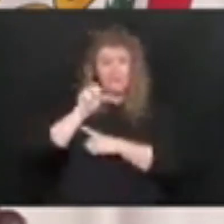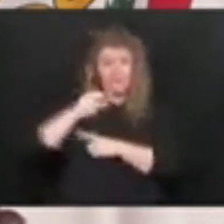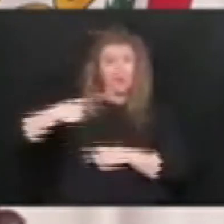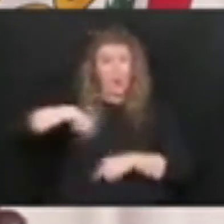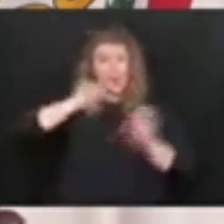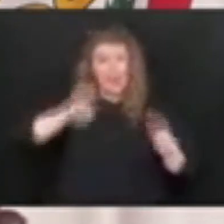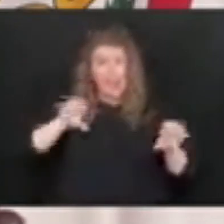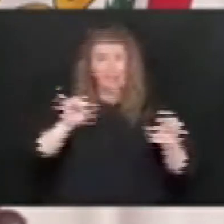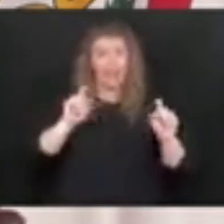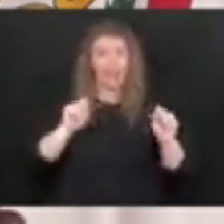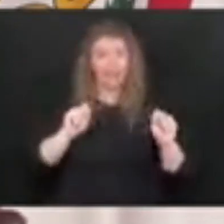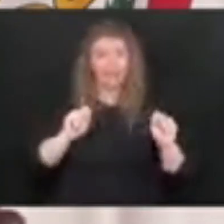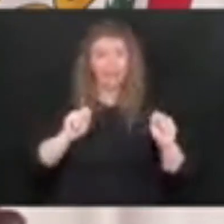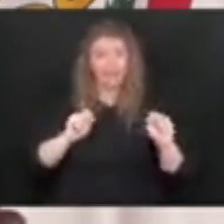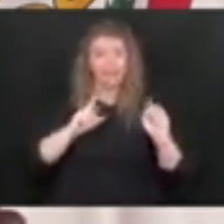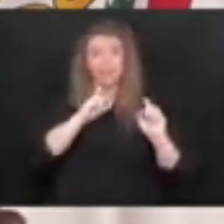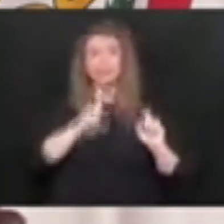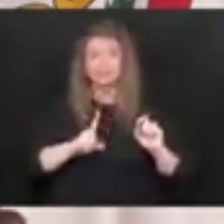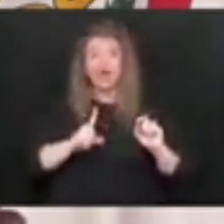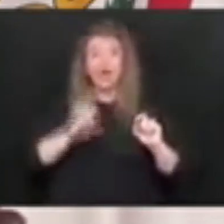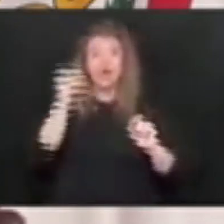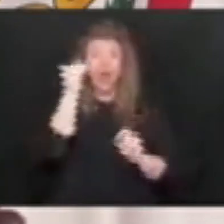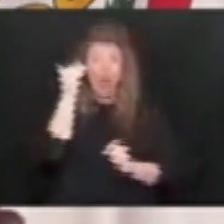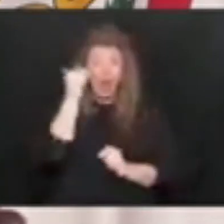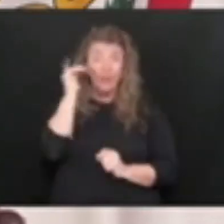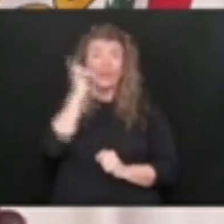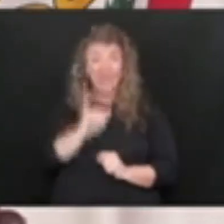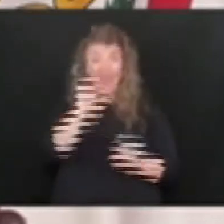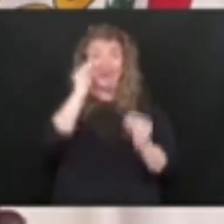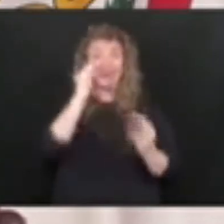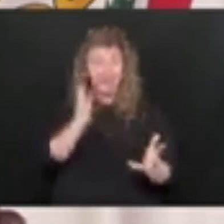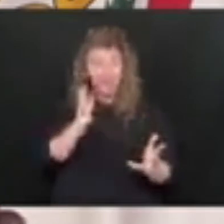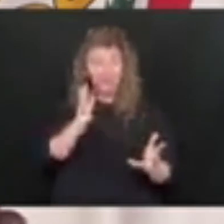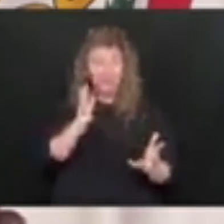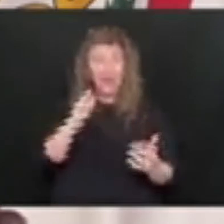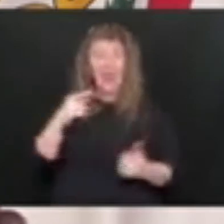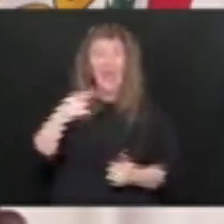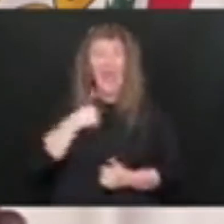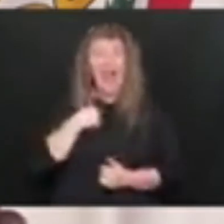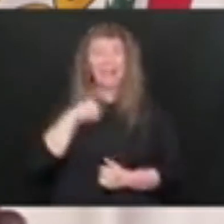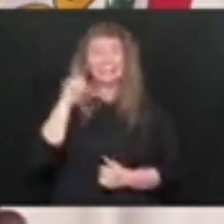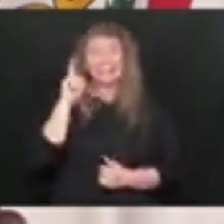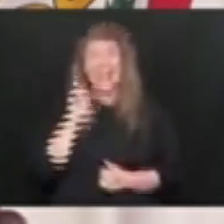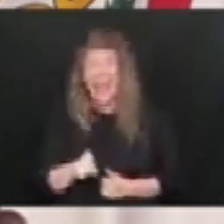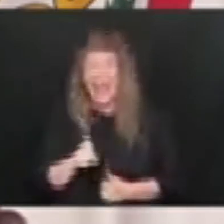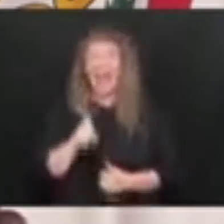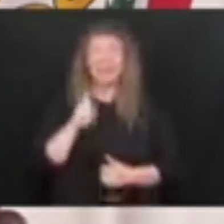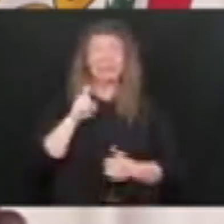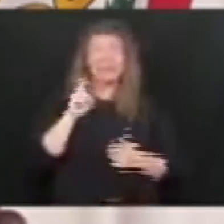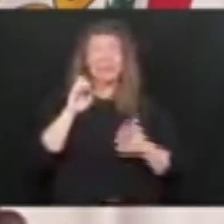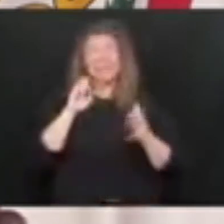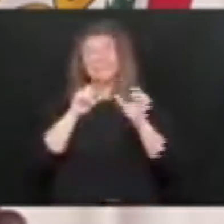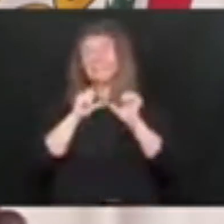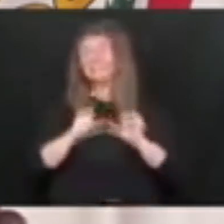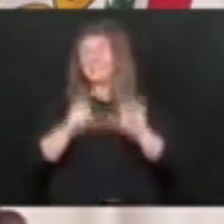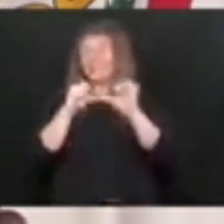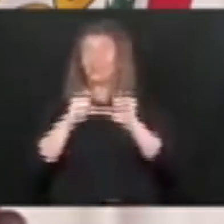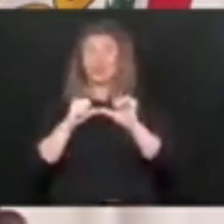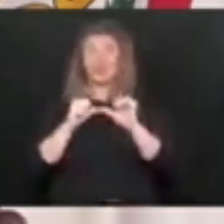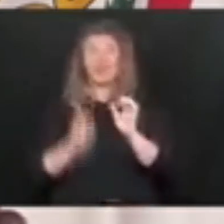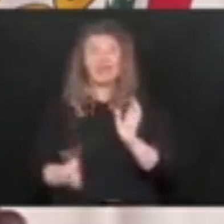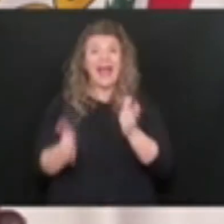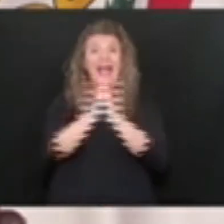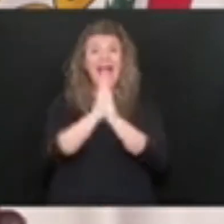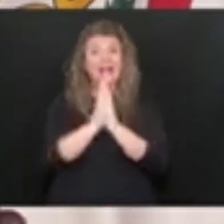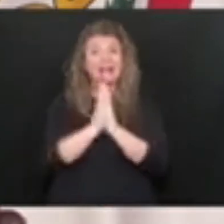this. So with all that being said, I've just got to go back to what I did in the census and ask again